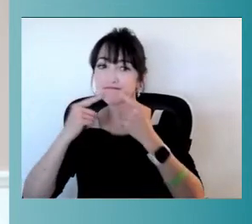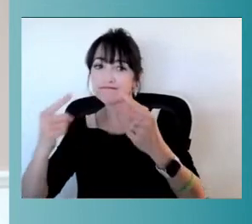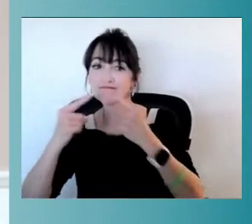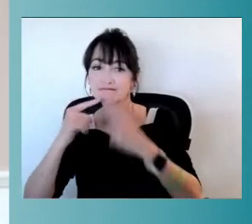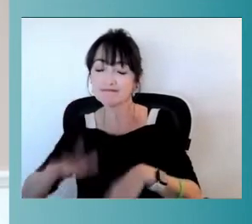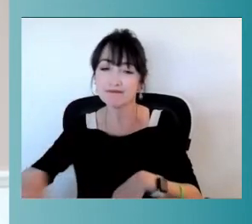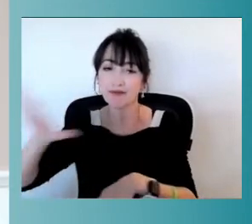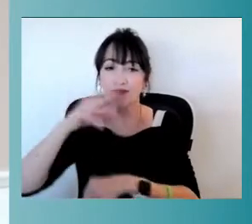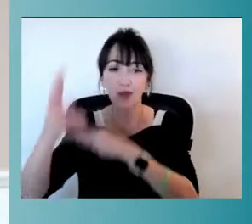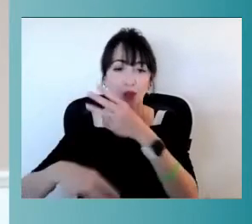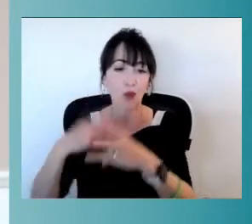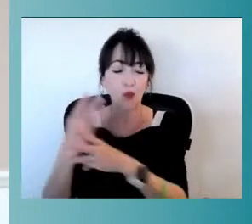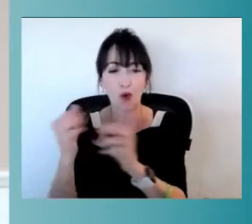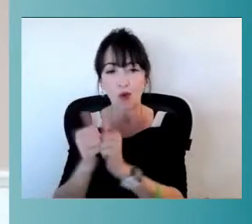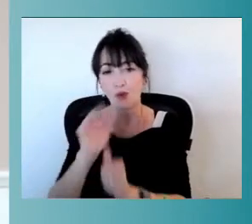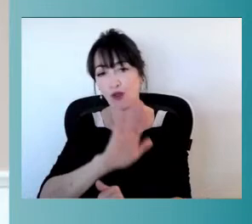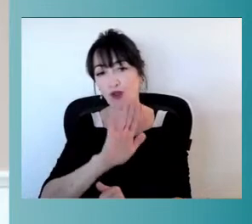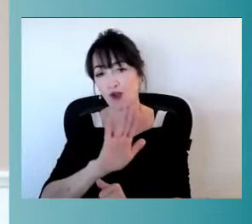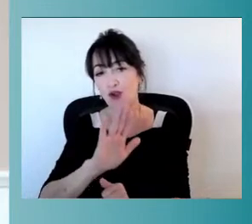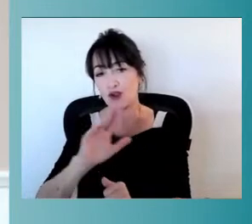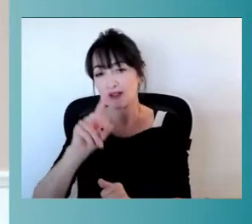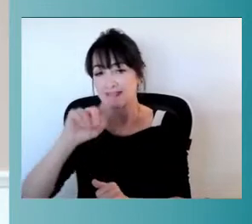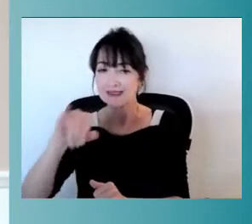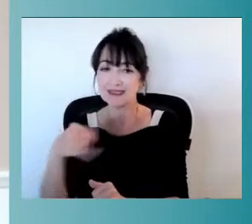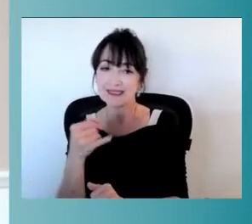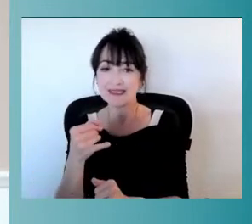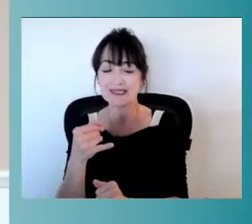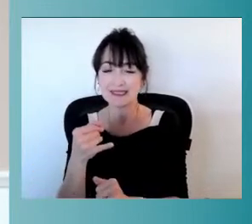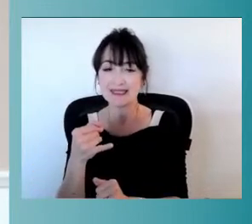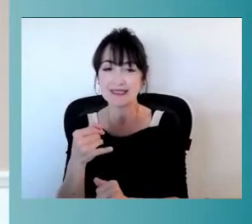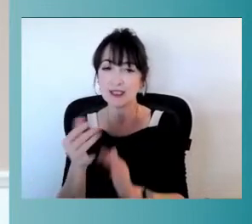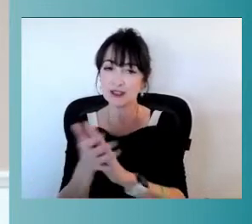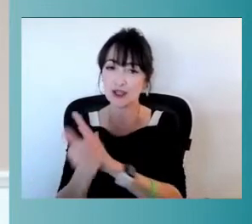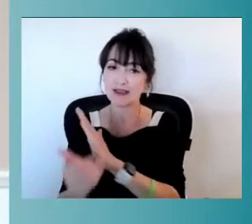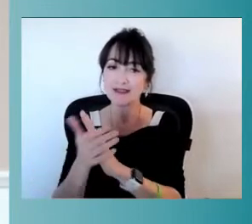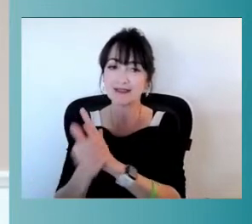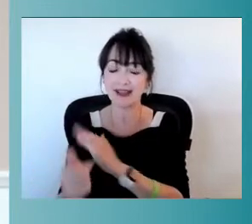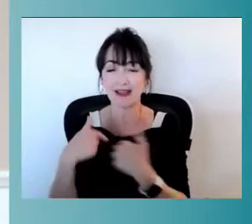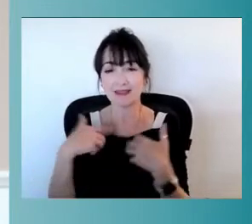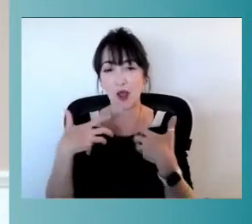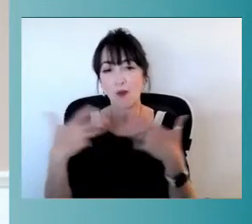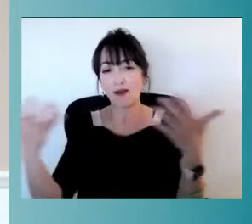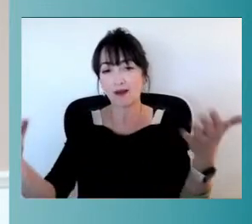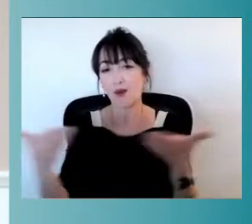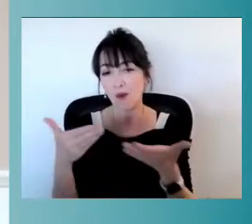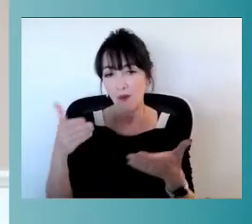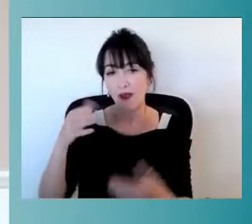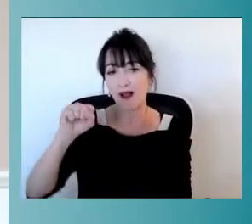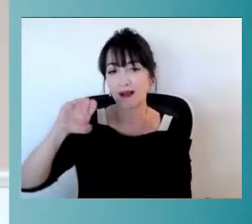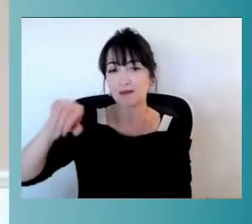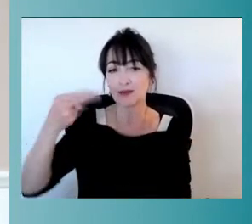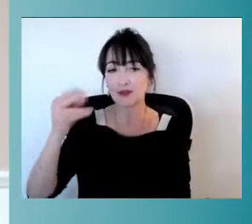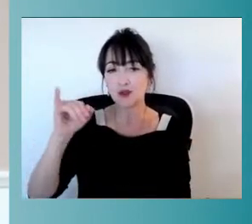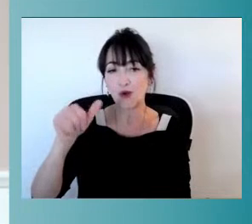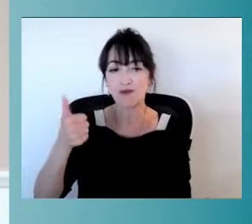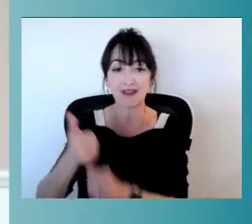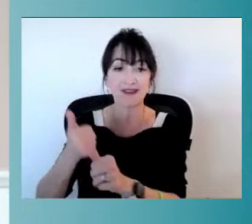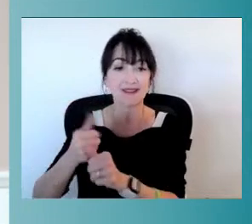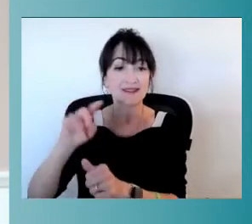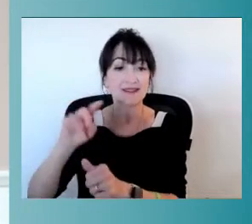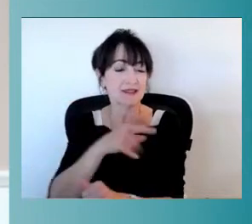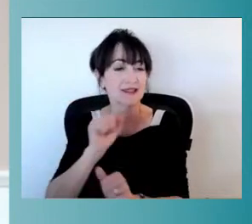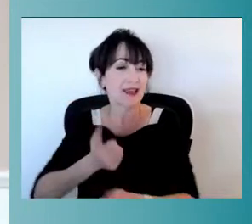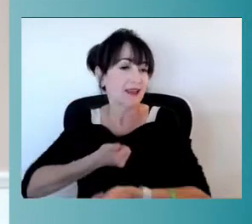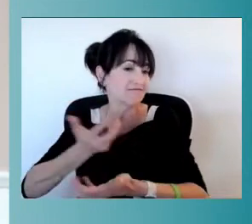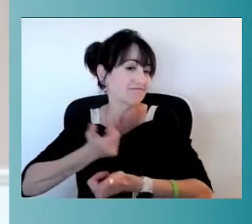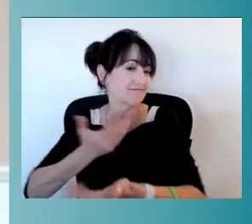talents, I want to welcome DJ Sophia Rocks, who's with us tonight, to share a little bit about her story.